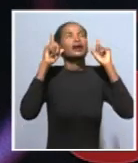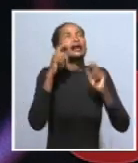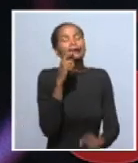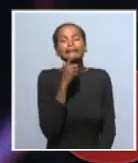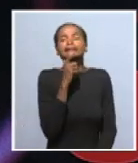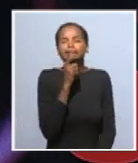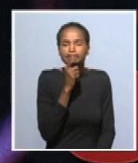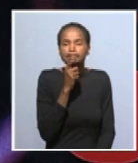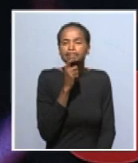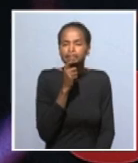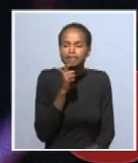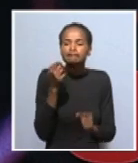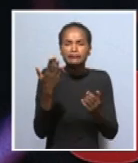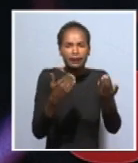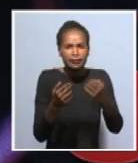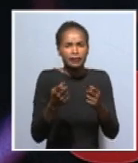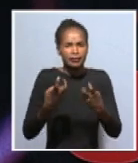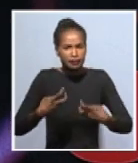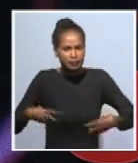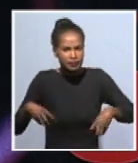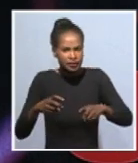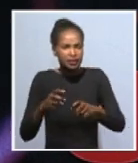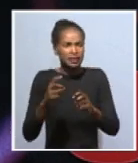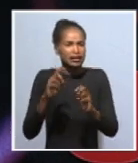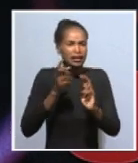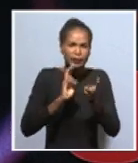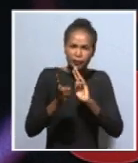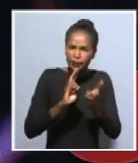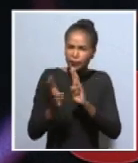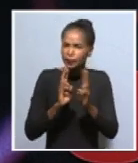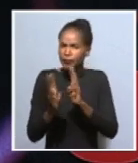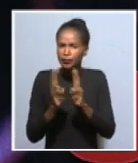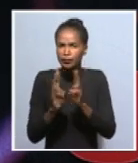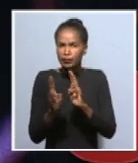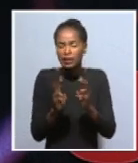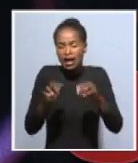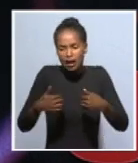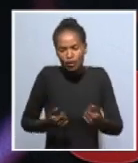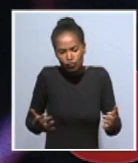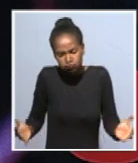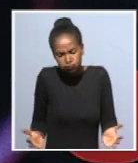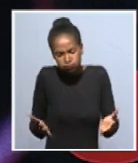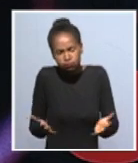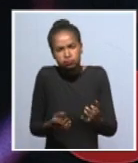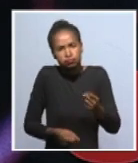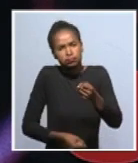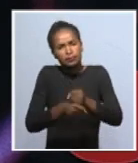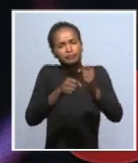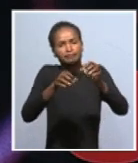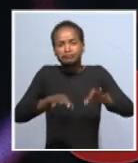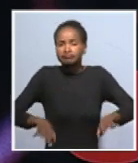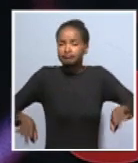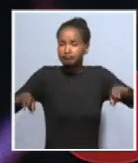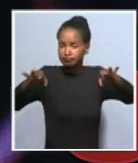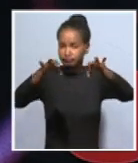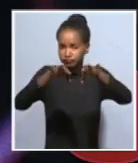parties around the table to begin to seriously look at what it is that needs to be done collectively to lift